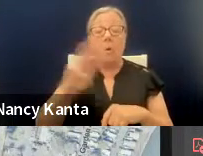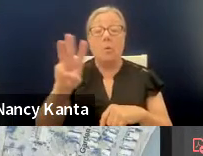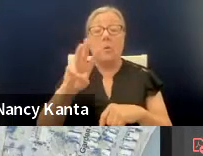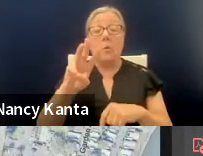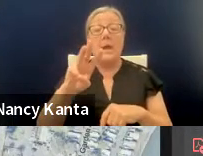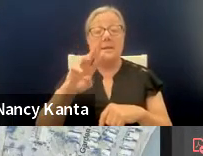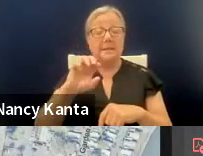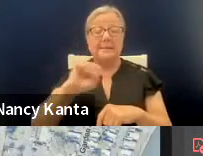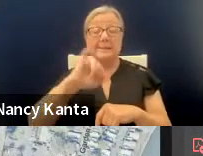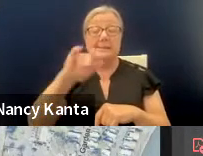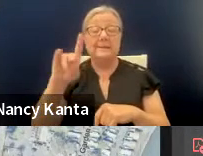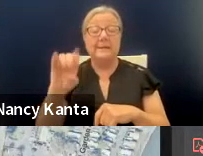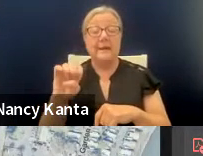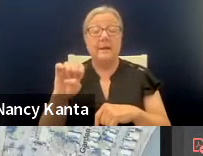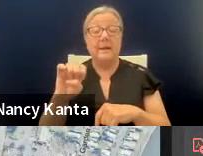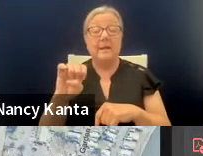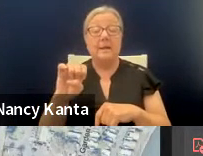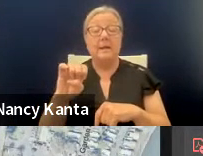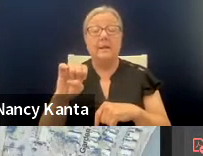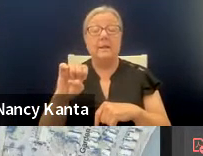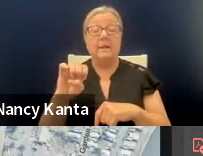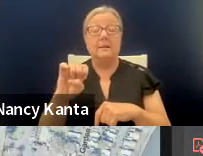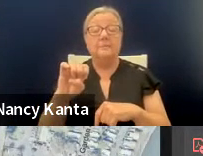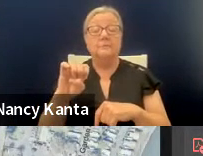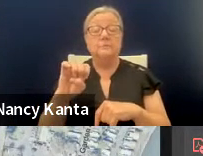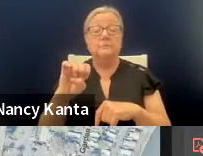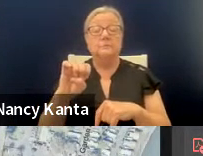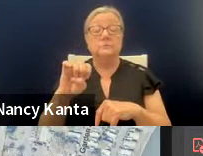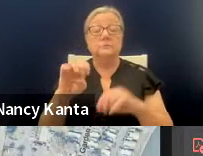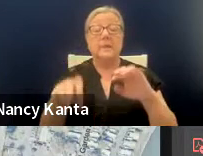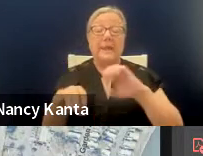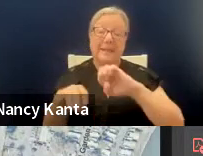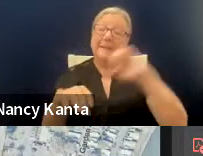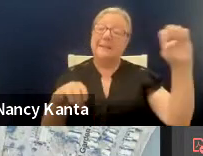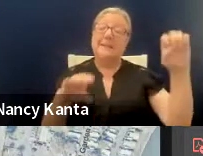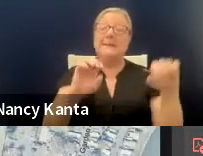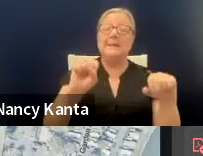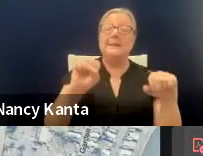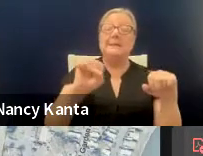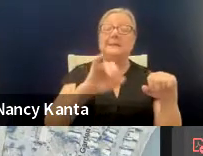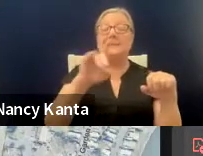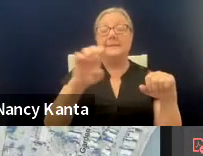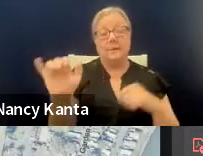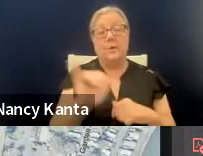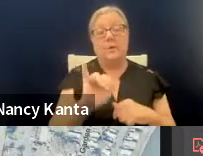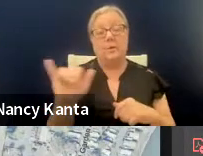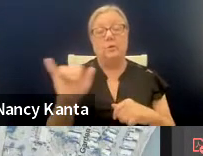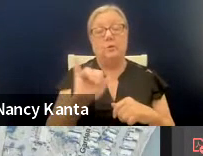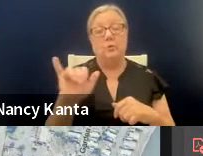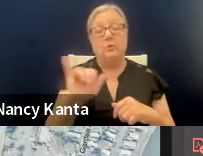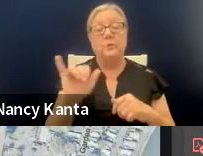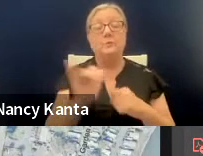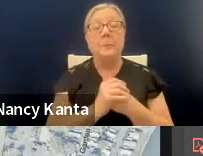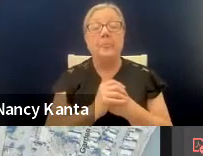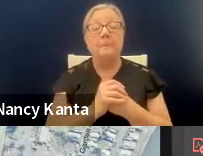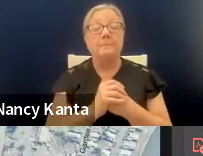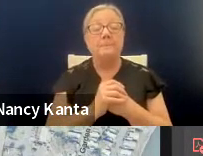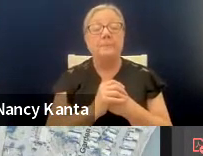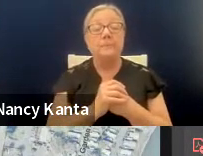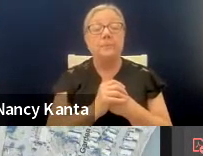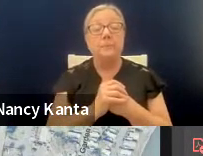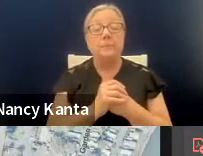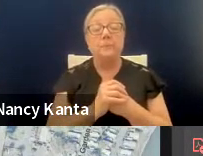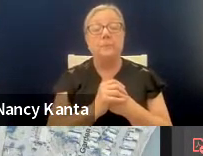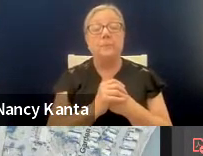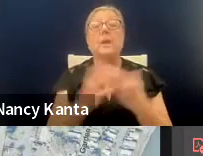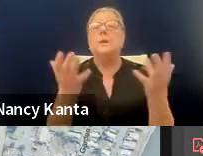that there's some mixed use on the east side, but potential residents as well as just the boat houses. So there's a